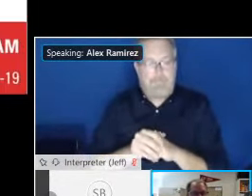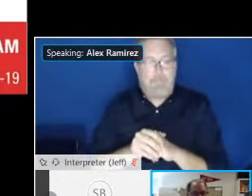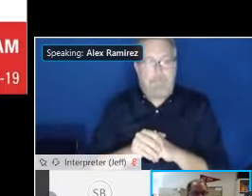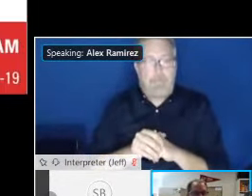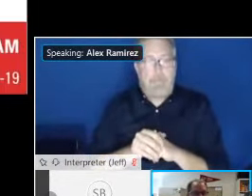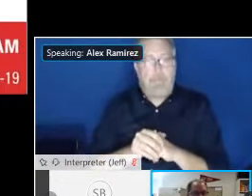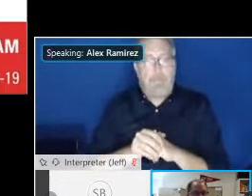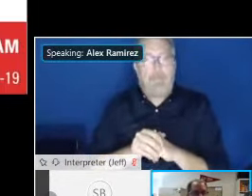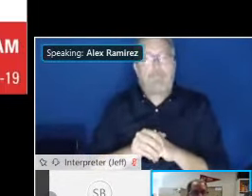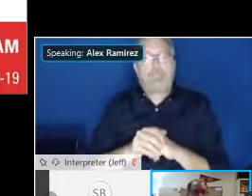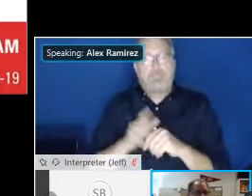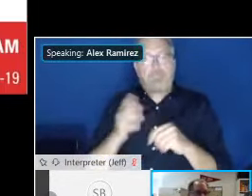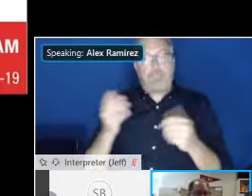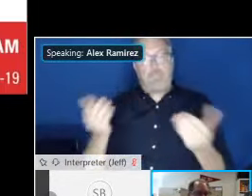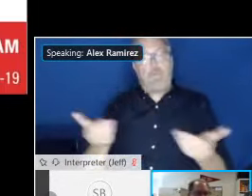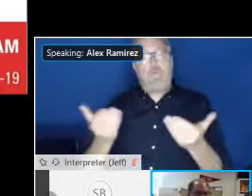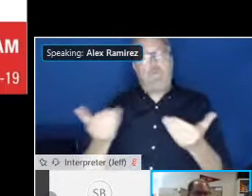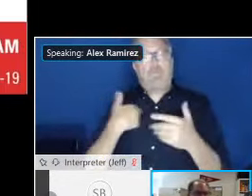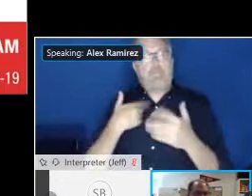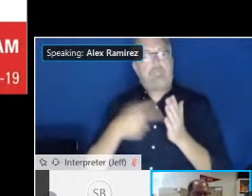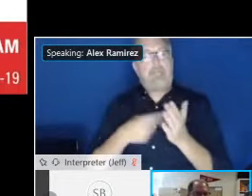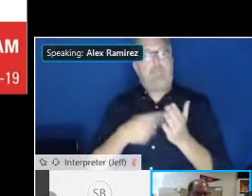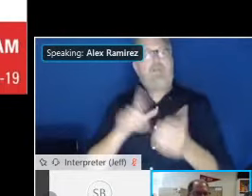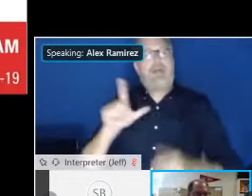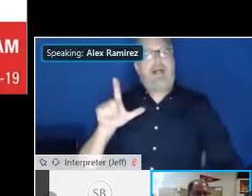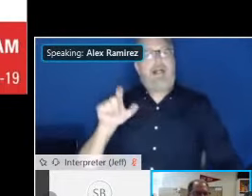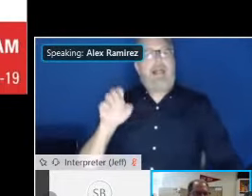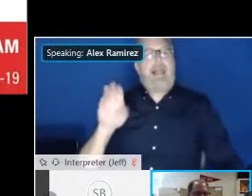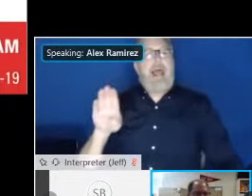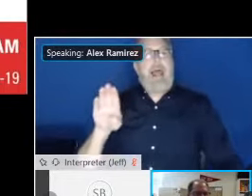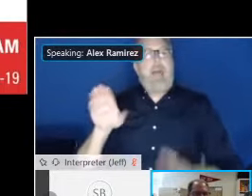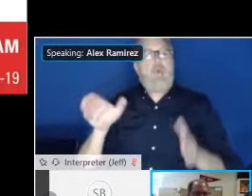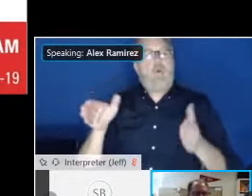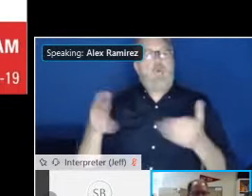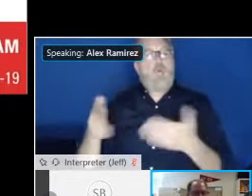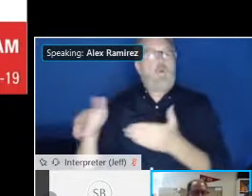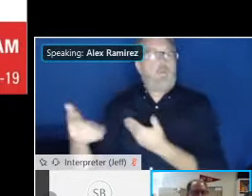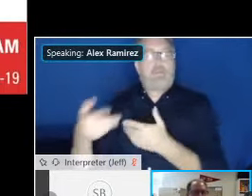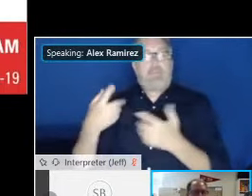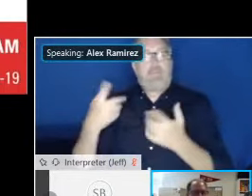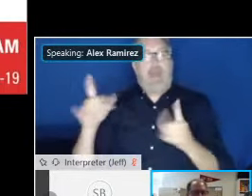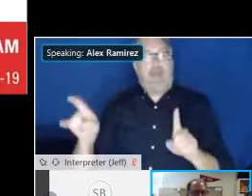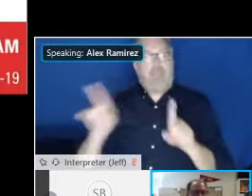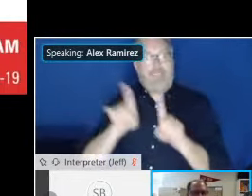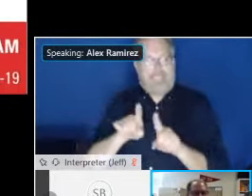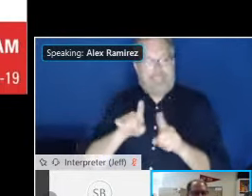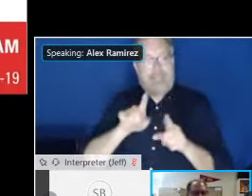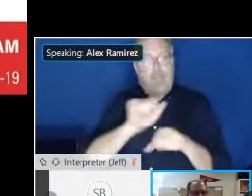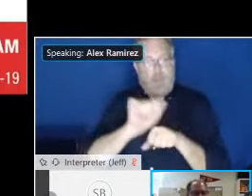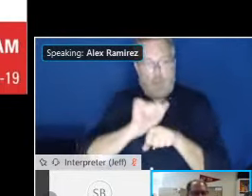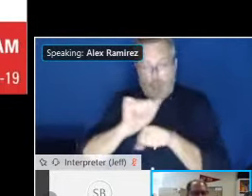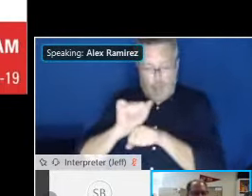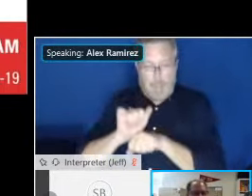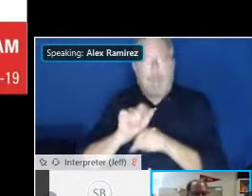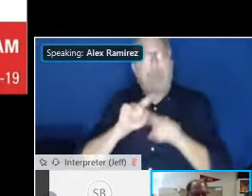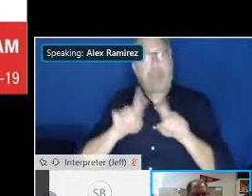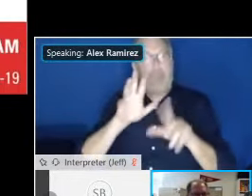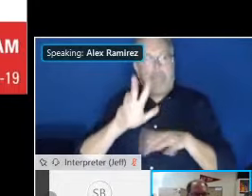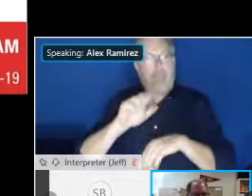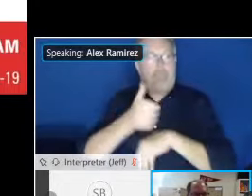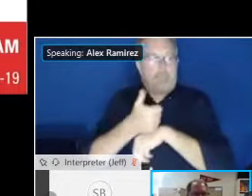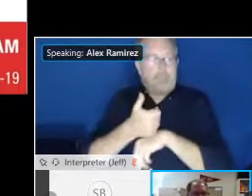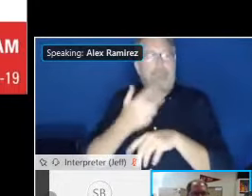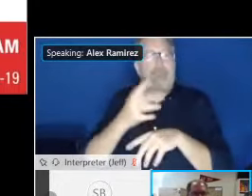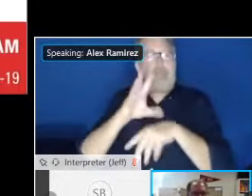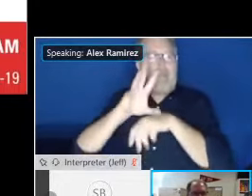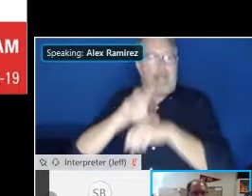we have labs and studios where we can't always maintain that physical distance. But again, we have other practices, decreasing